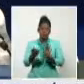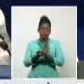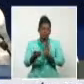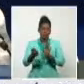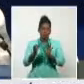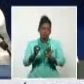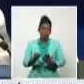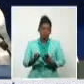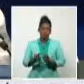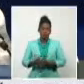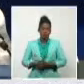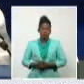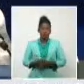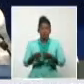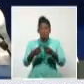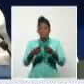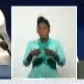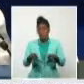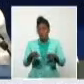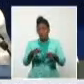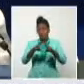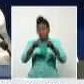infection remains unknown.